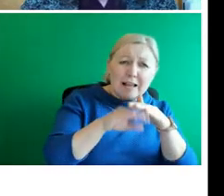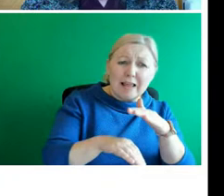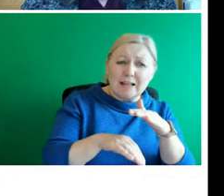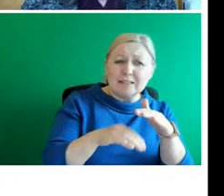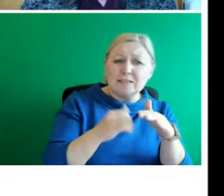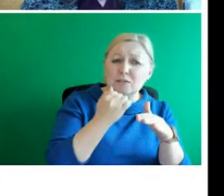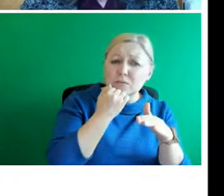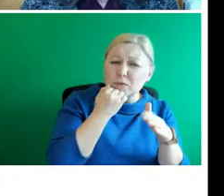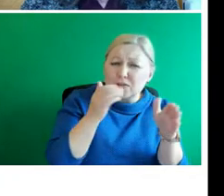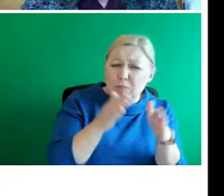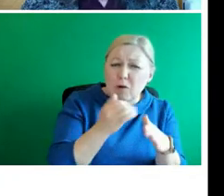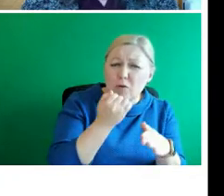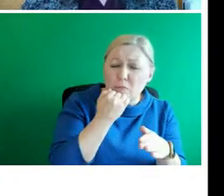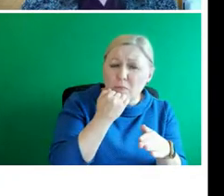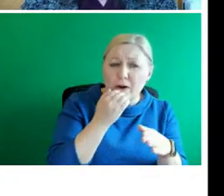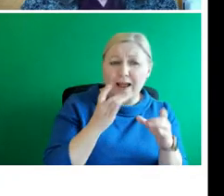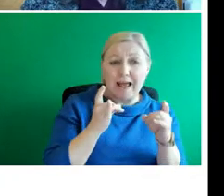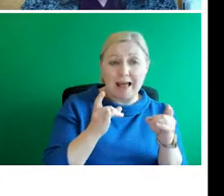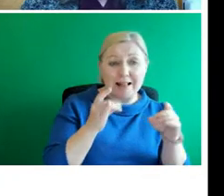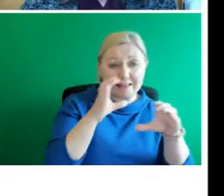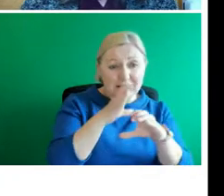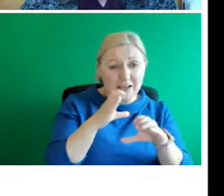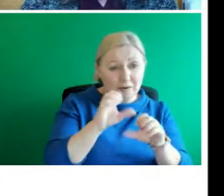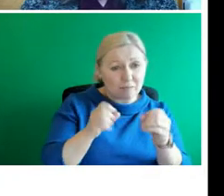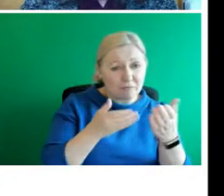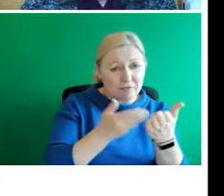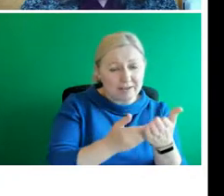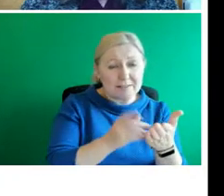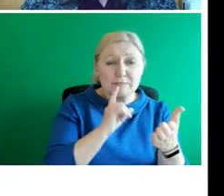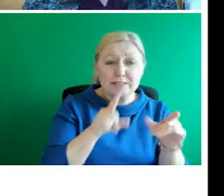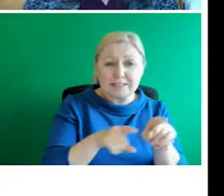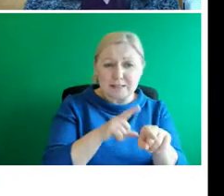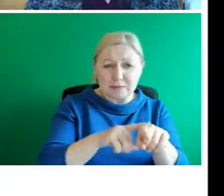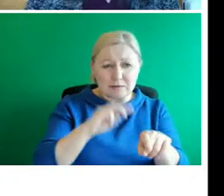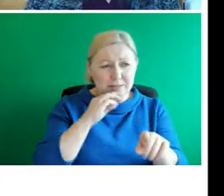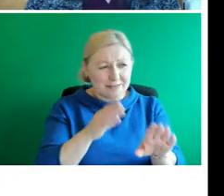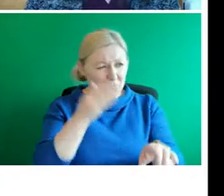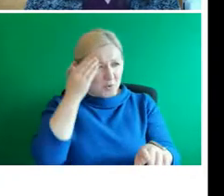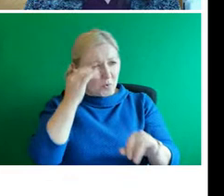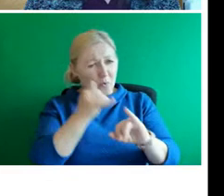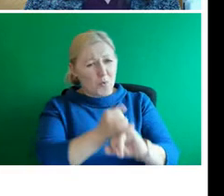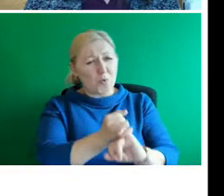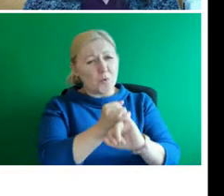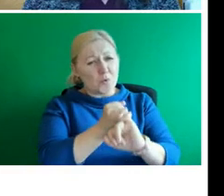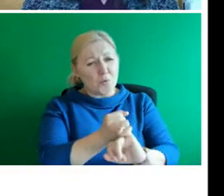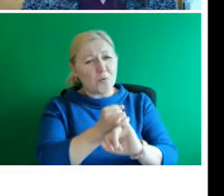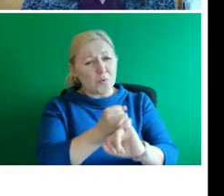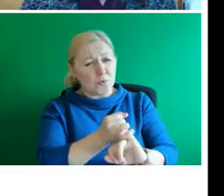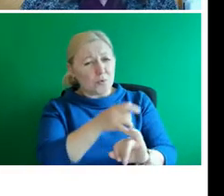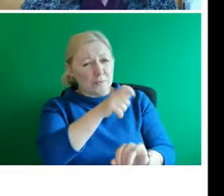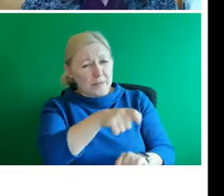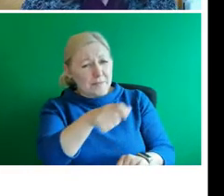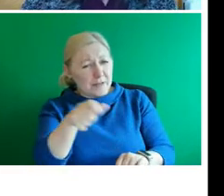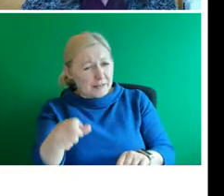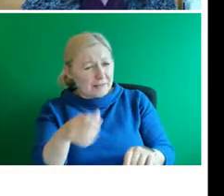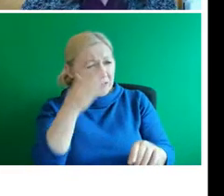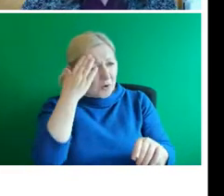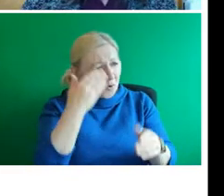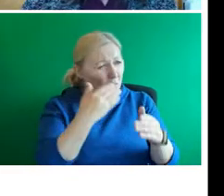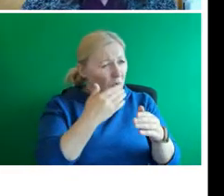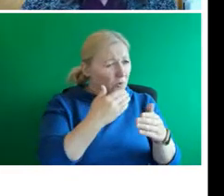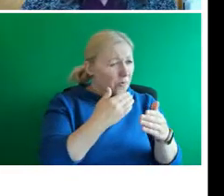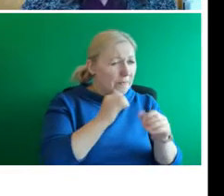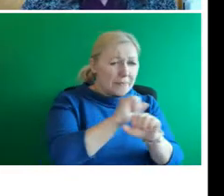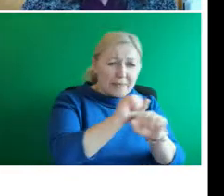healthcare providers and more familiarity with patients and families. And looking now, the